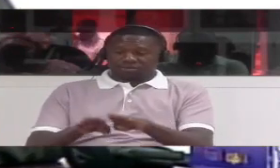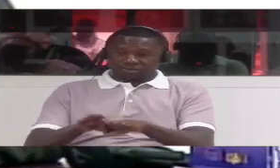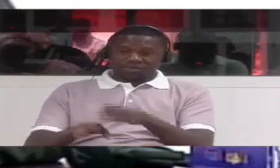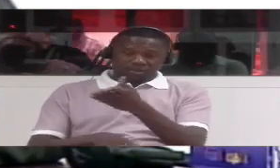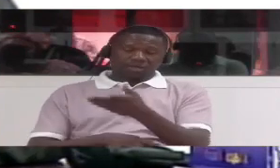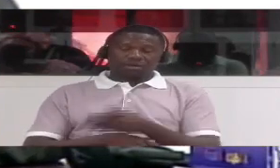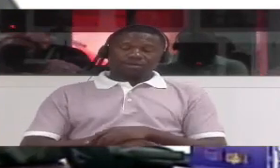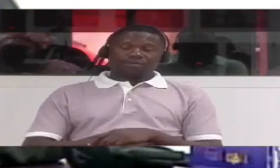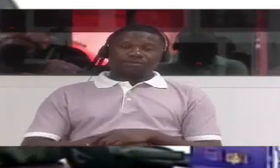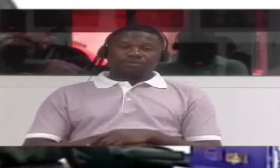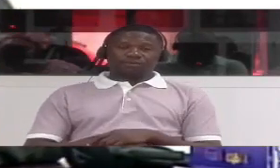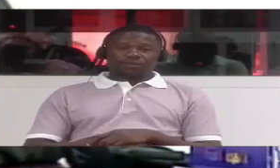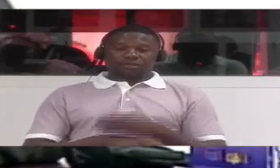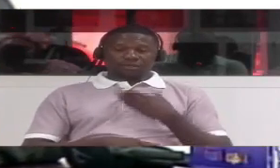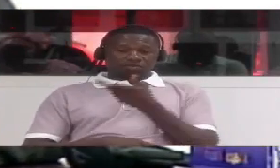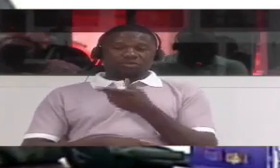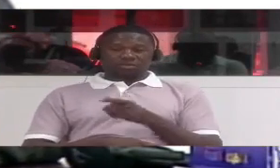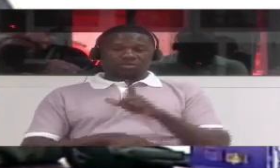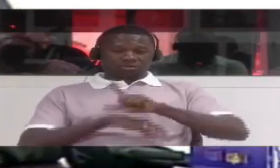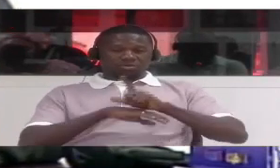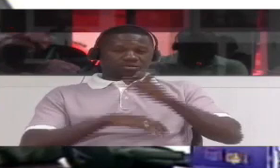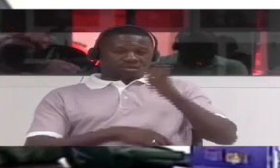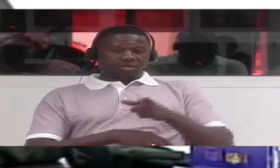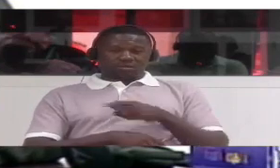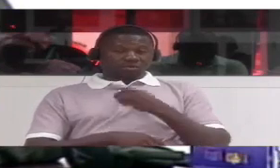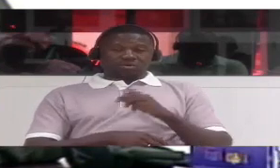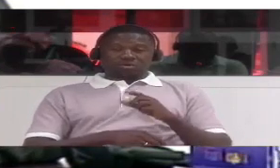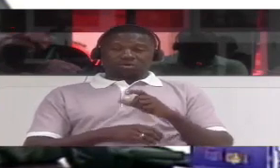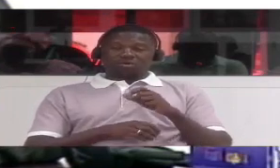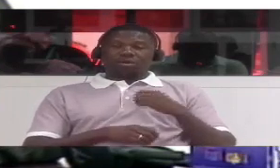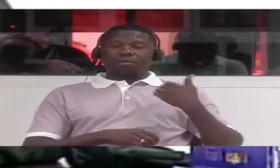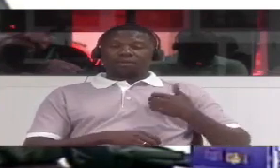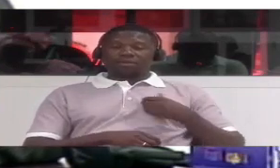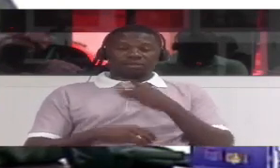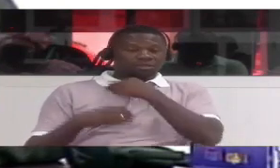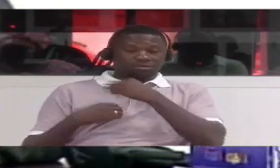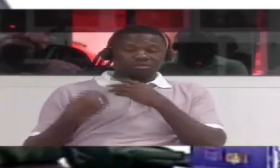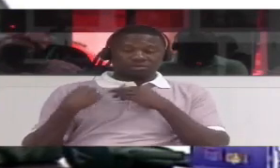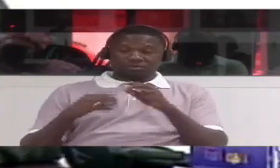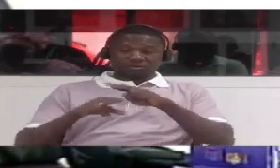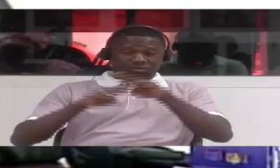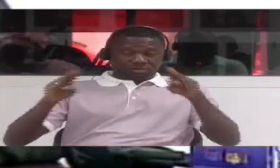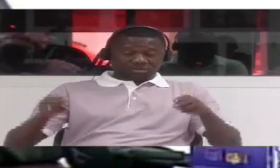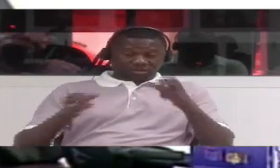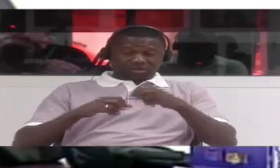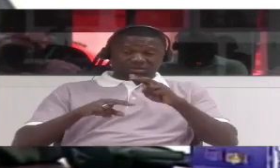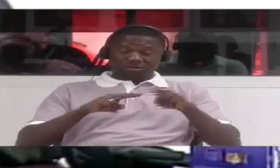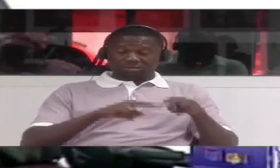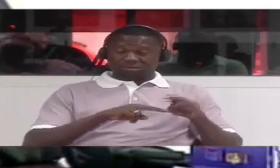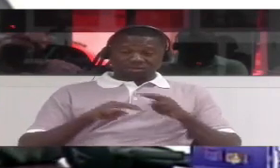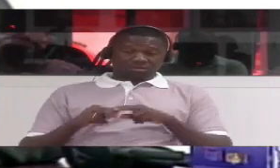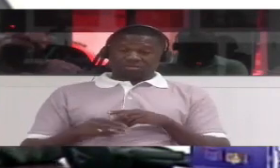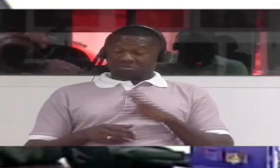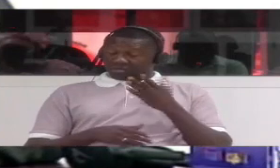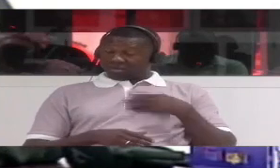there. That was a civilian. He was not in the panel, but he too was, he could have been part of the torturers, I didn't know, but he was not in